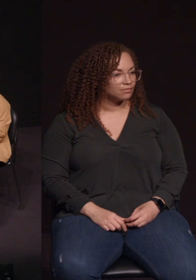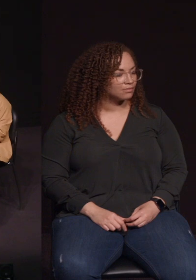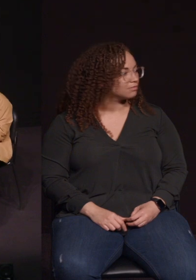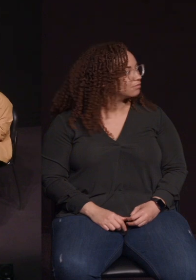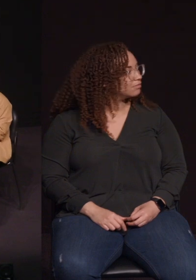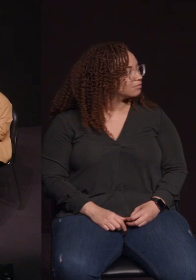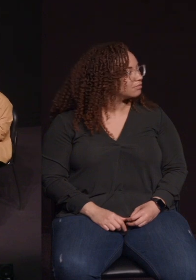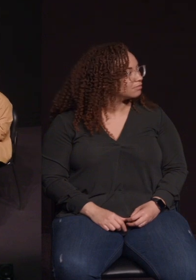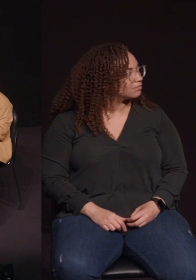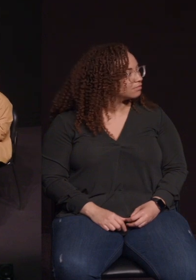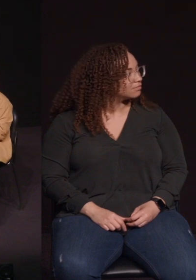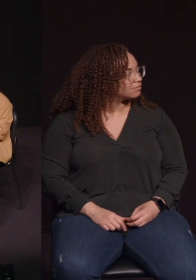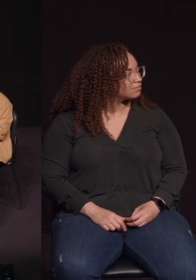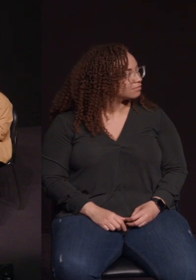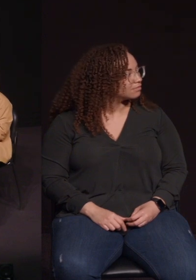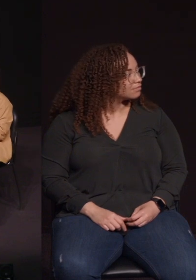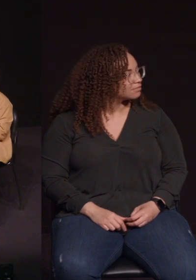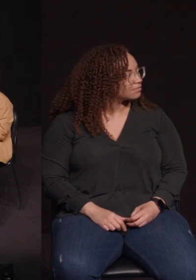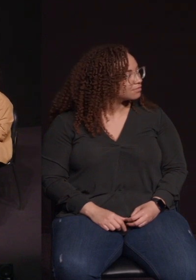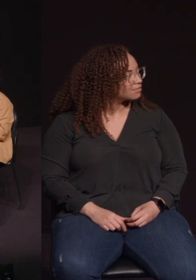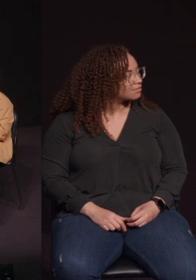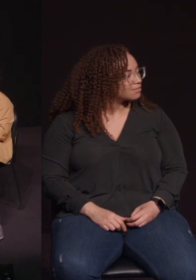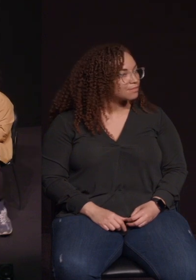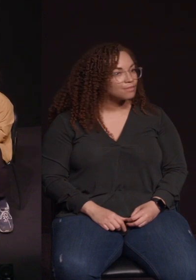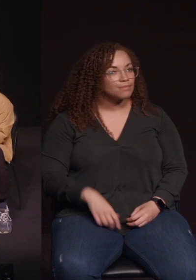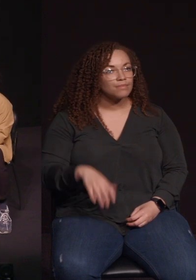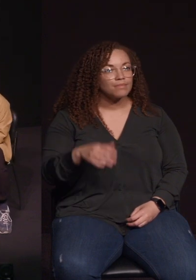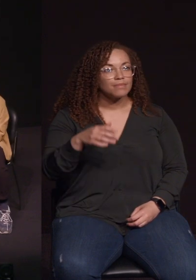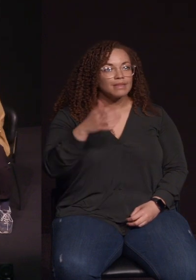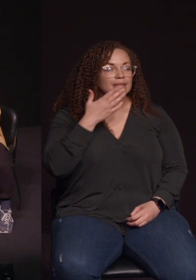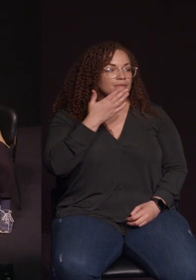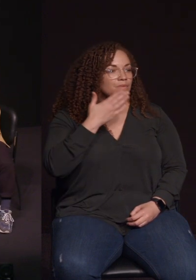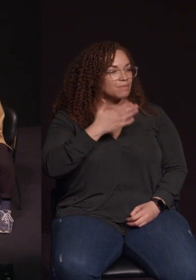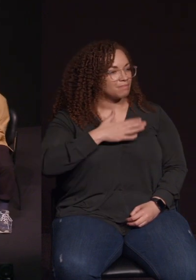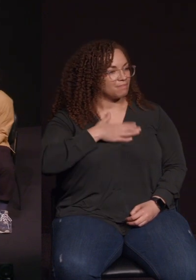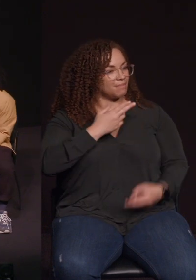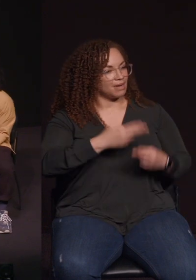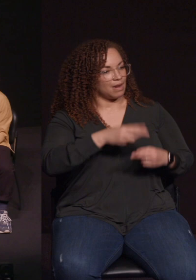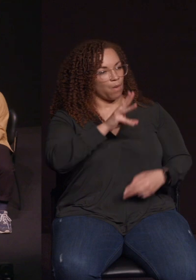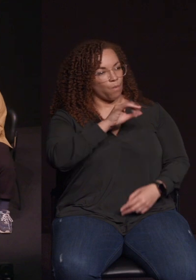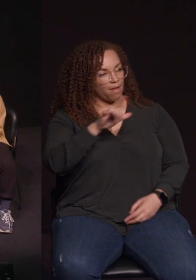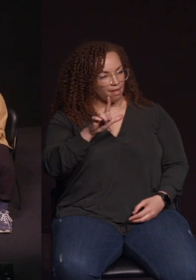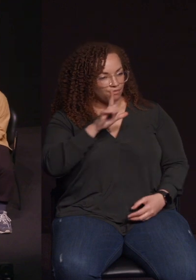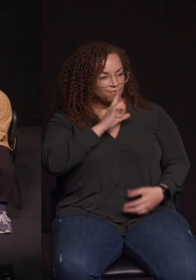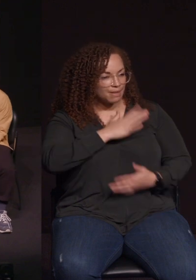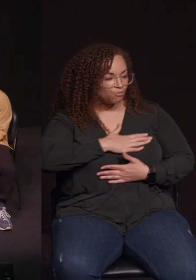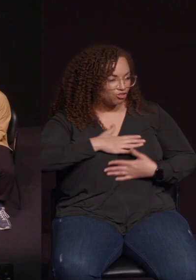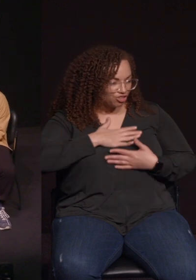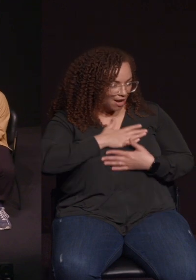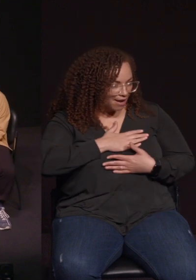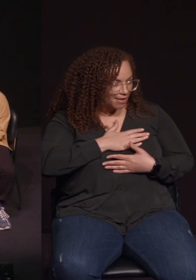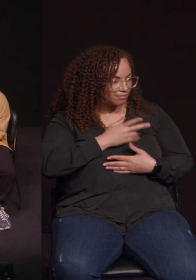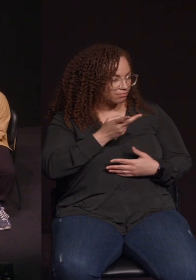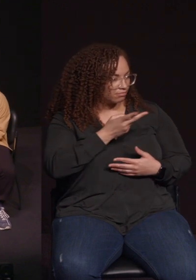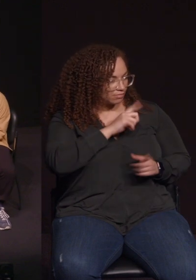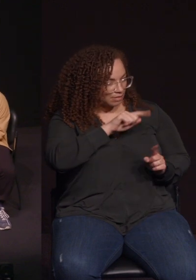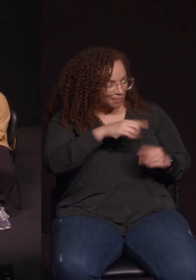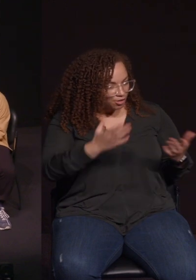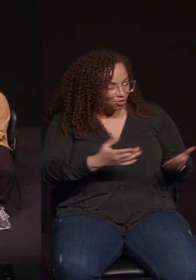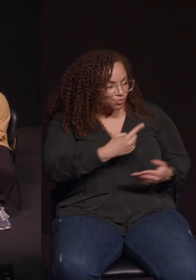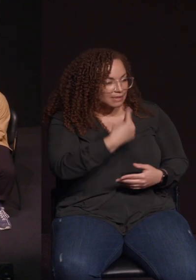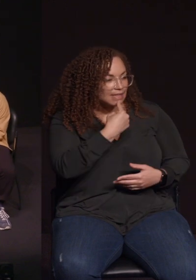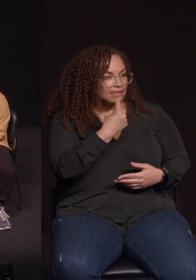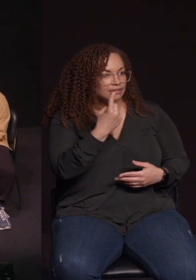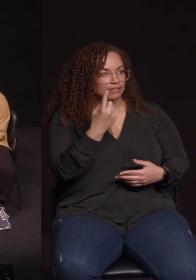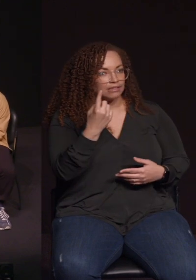Yeah, thank you. Hey, my name's Will. I really appreciate your talk. And you said something at the start,